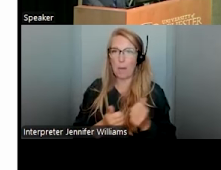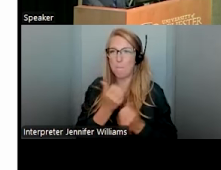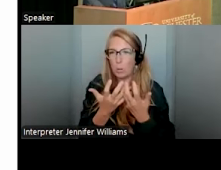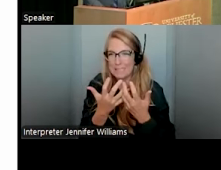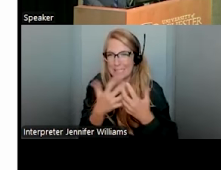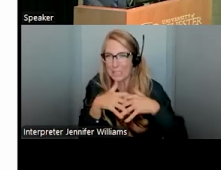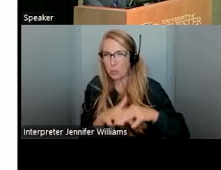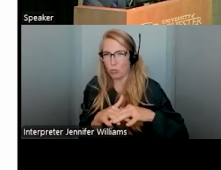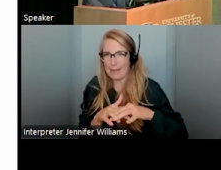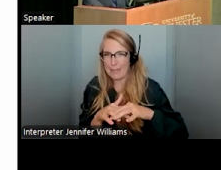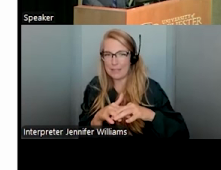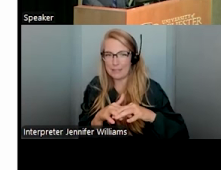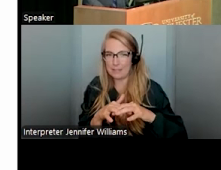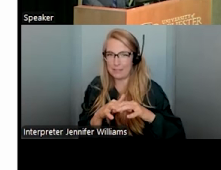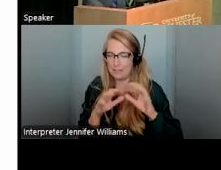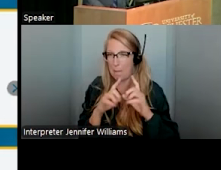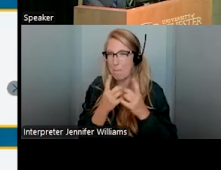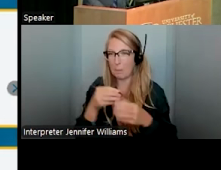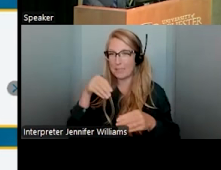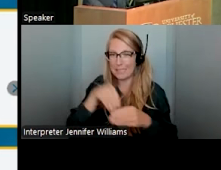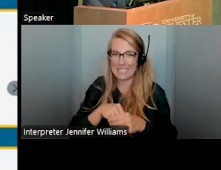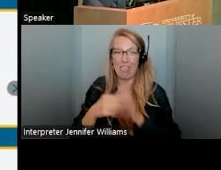speaking, department in the country.